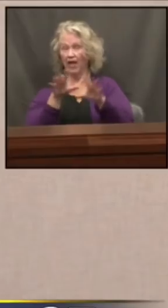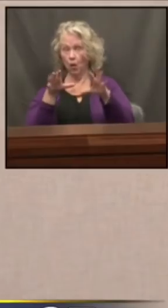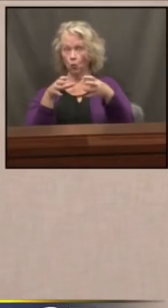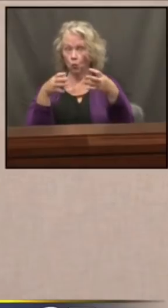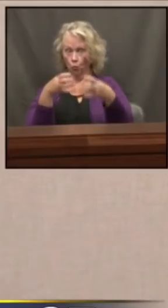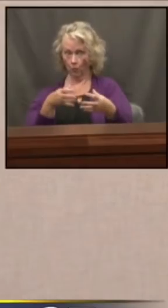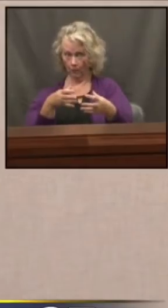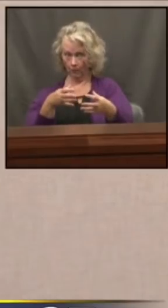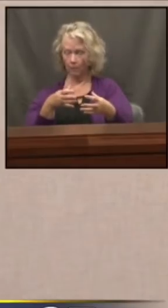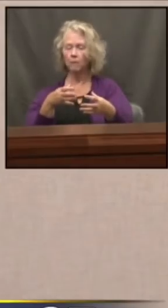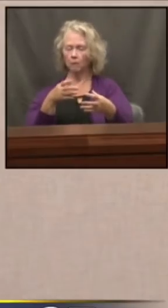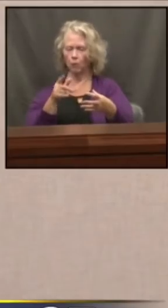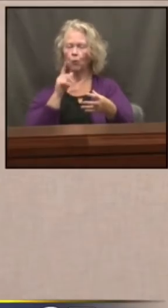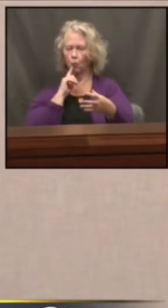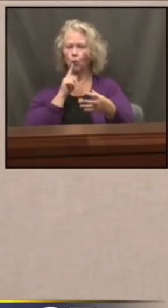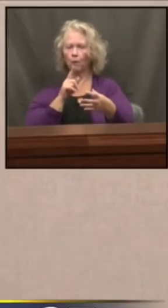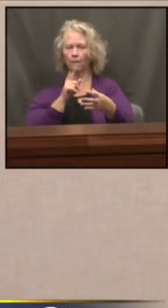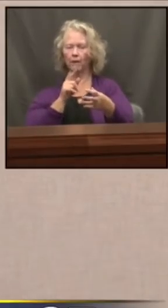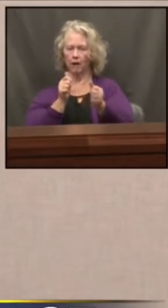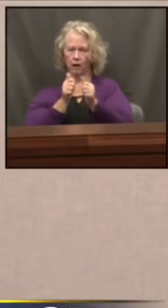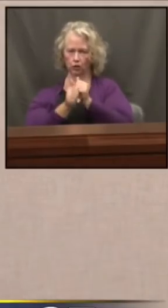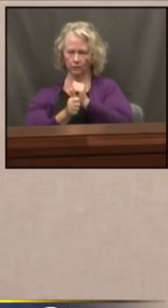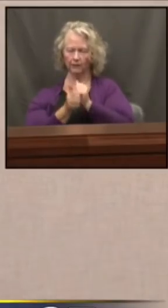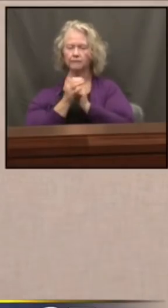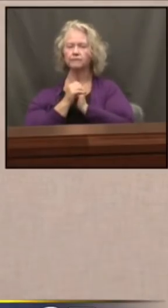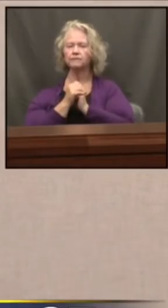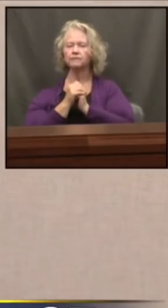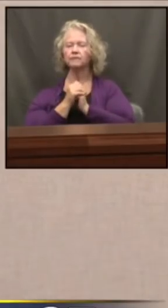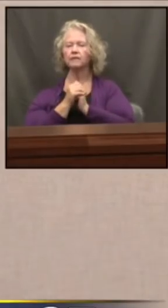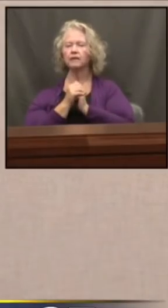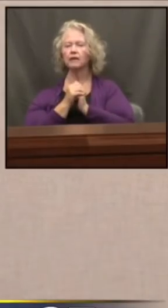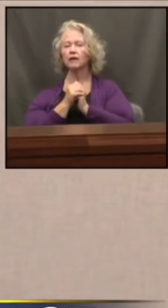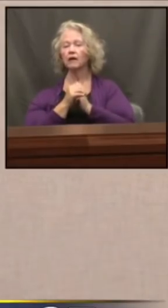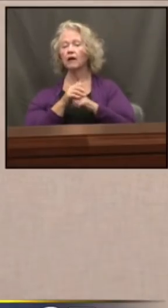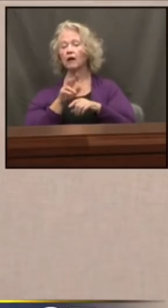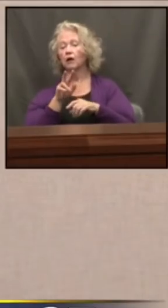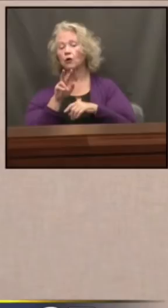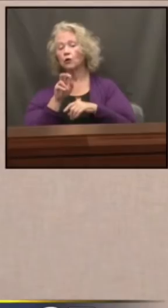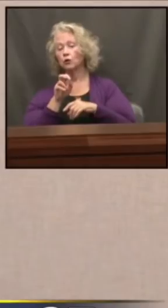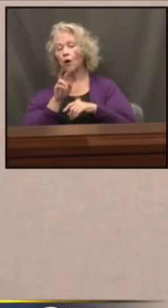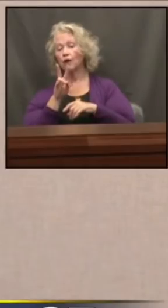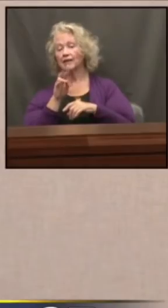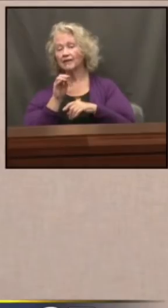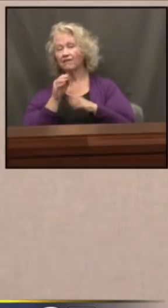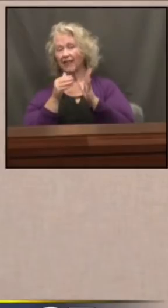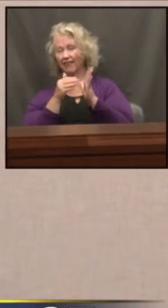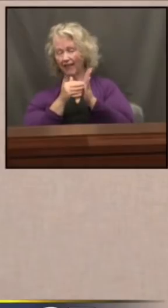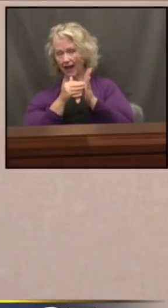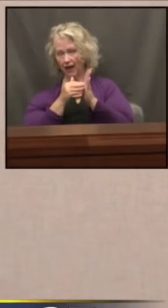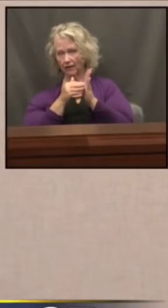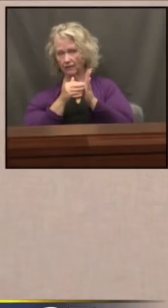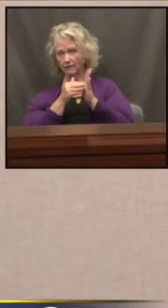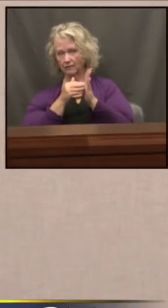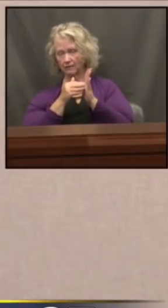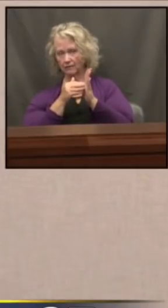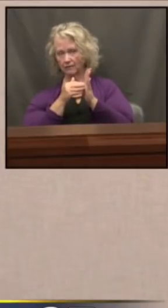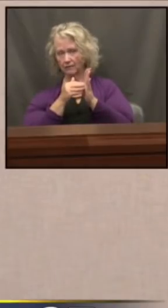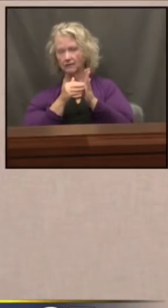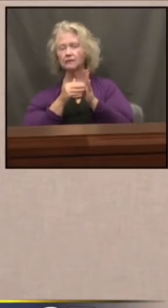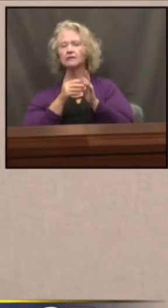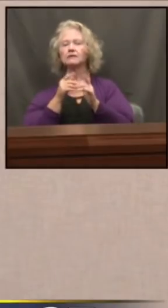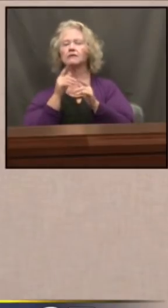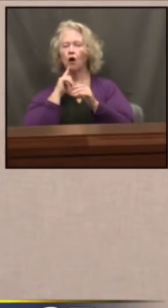total population. Now, that breaks down 270,000 of those 430 are above the